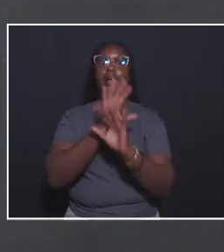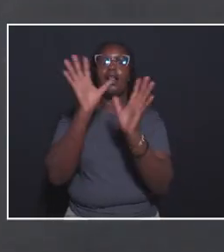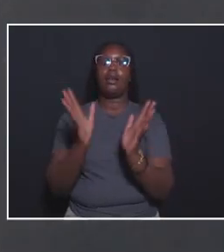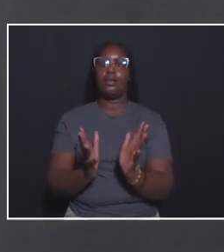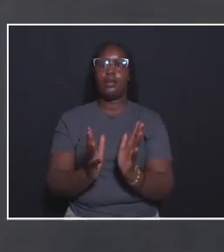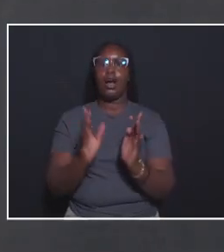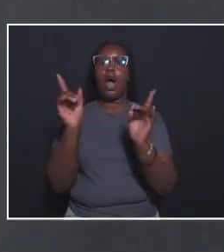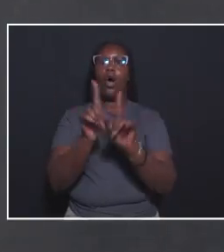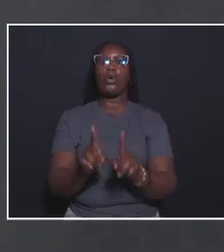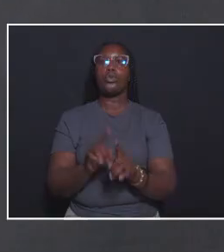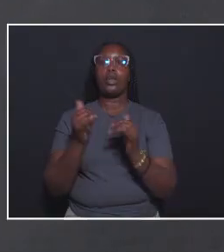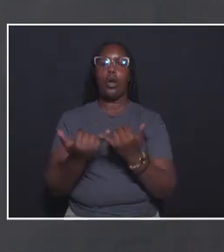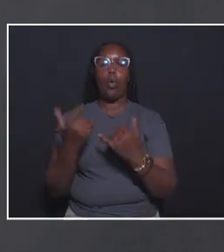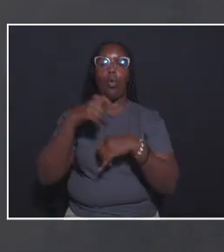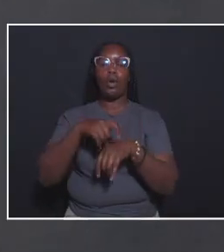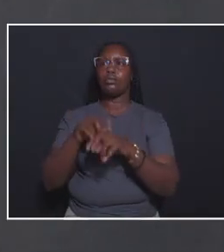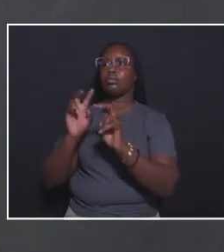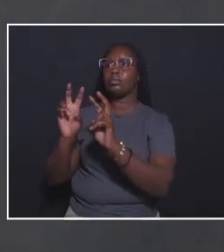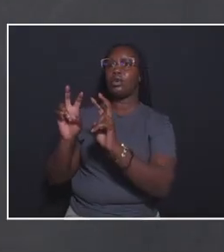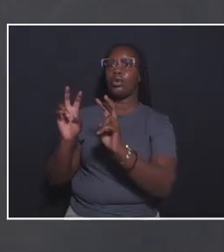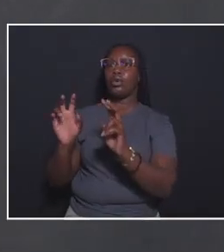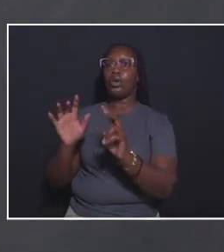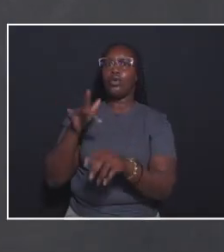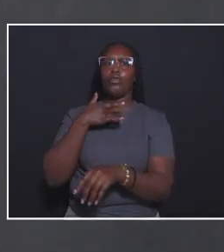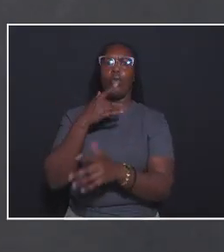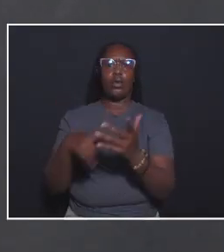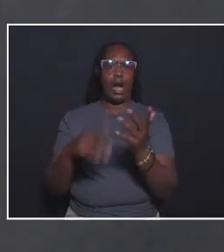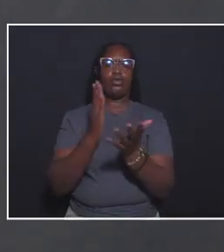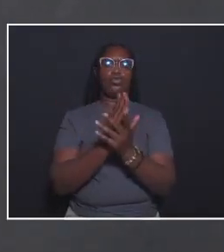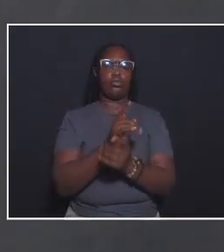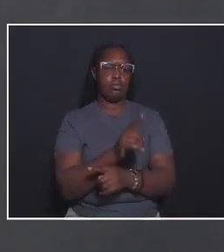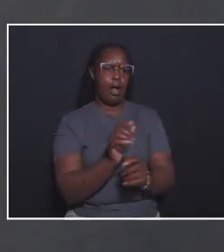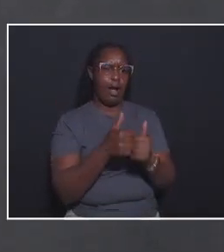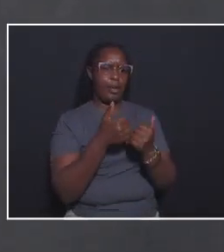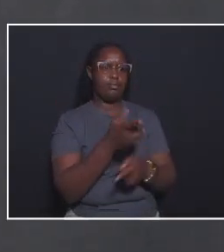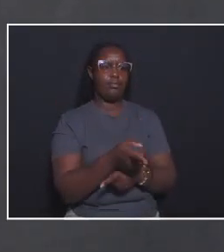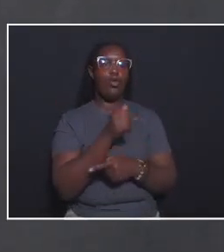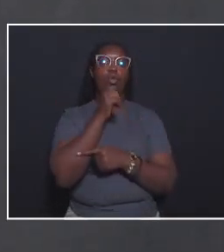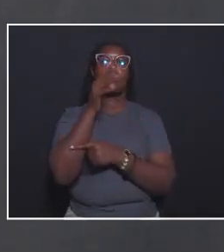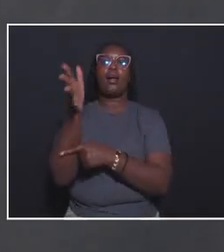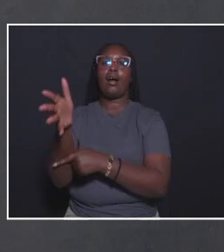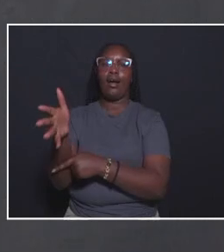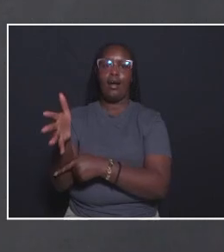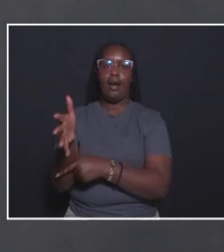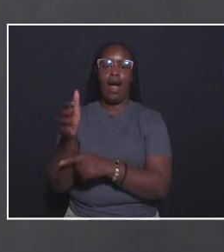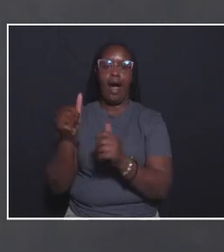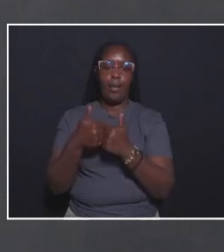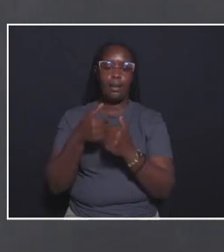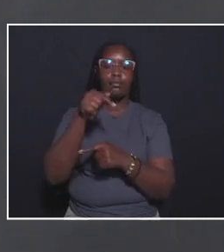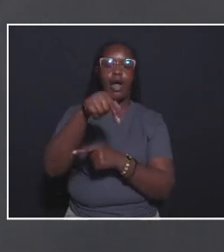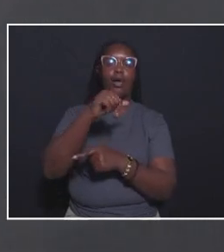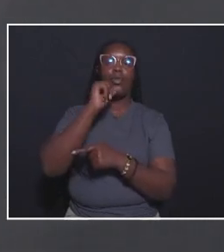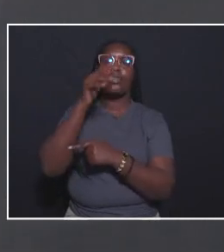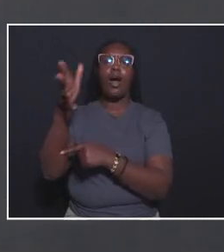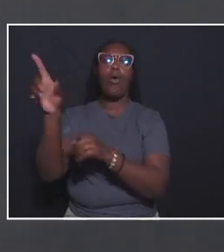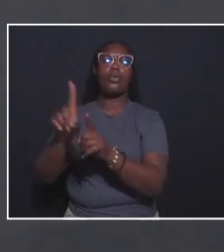then it also, when you look at it, you sort of feel like this is happening here. It's not happening there. It's happening here. So it also